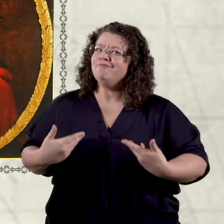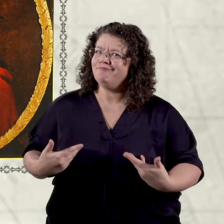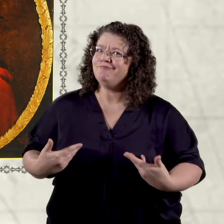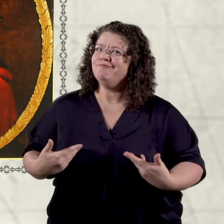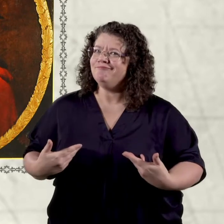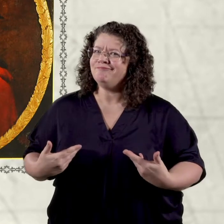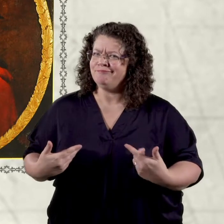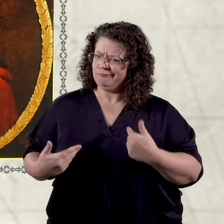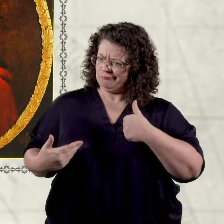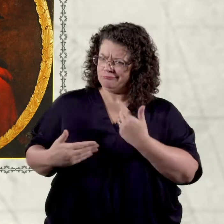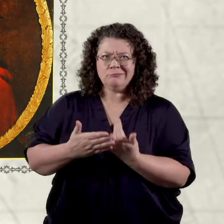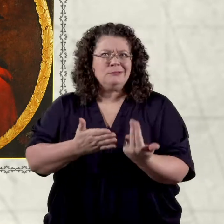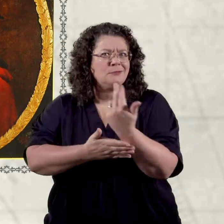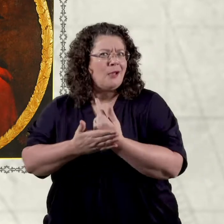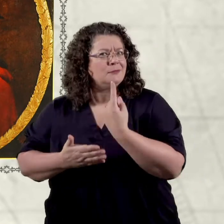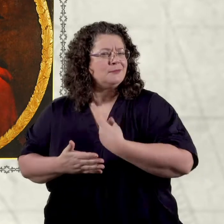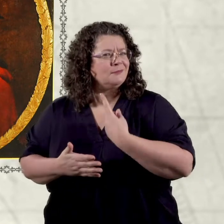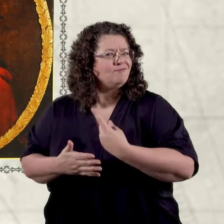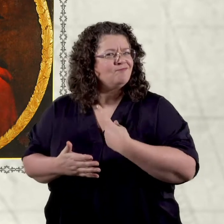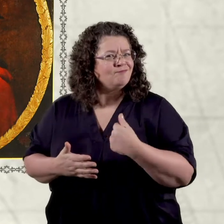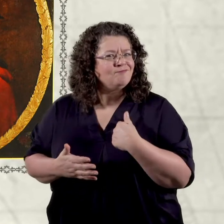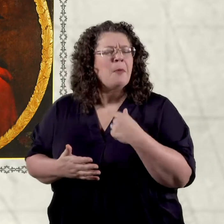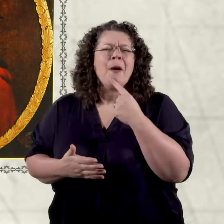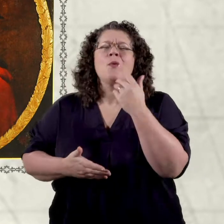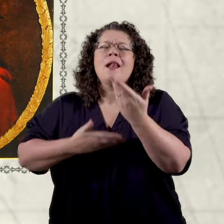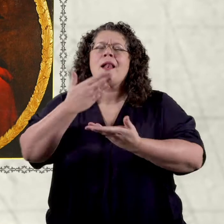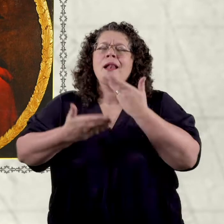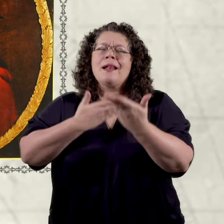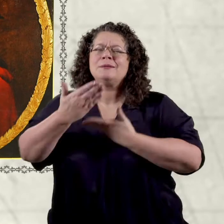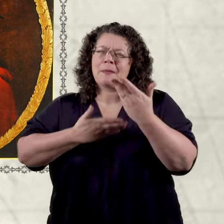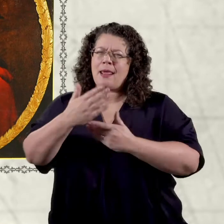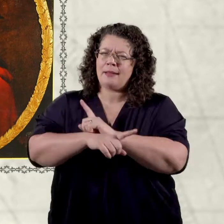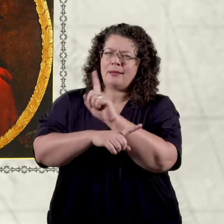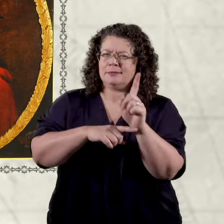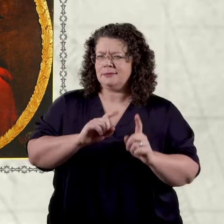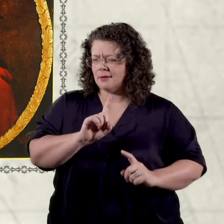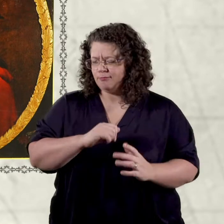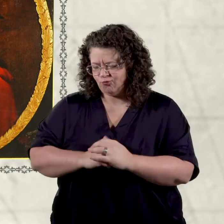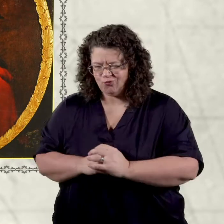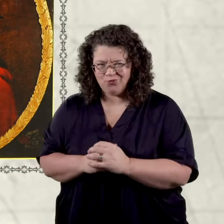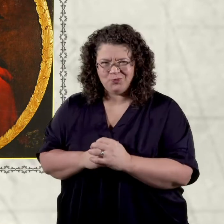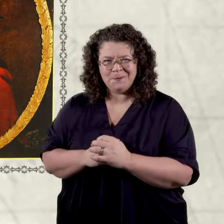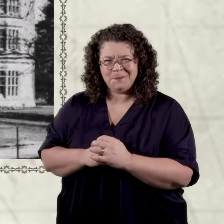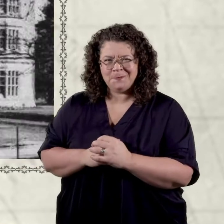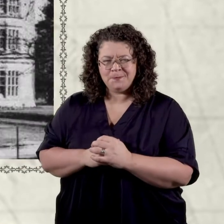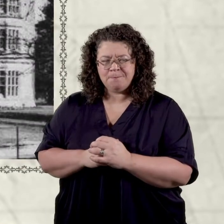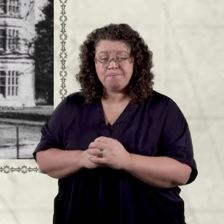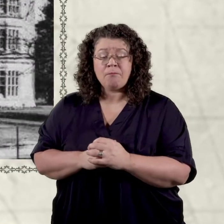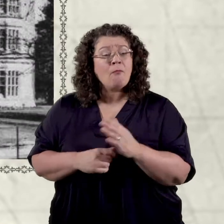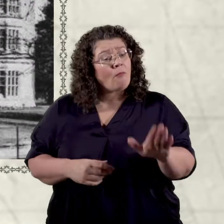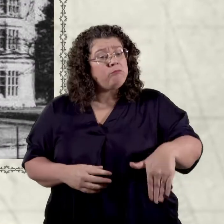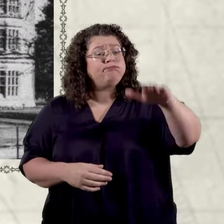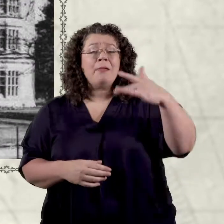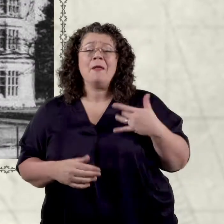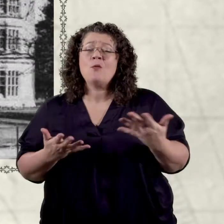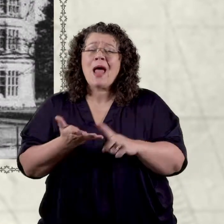brand new. My latest design, but I'll explain more later on. I've lived